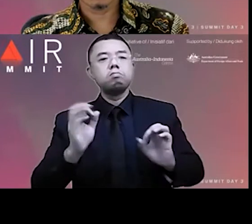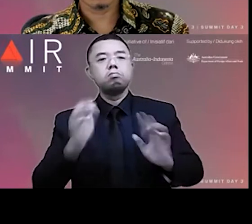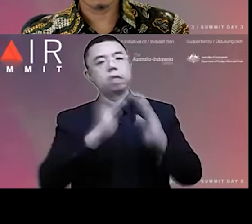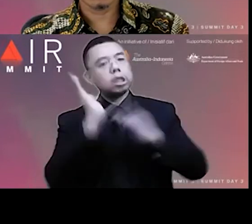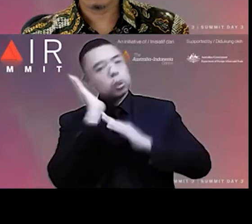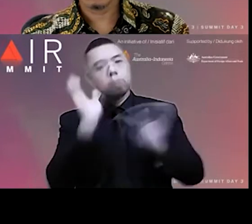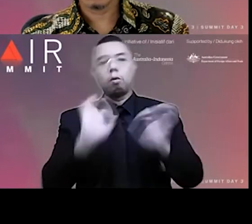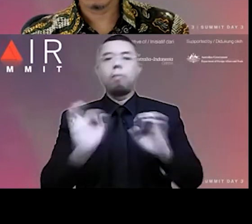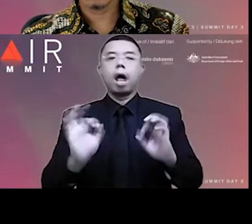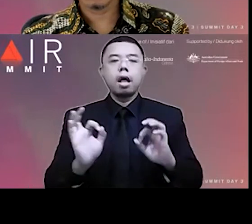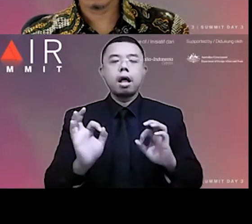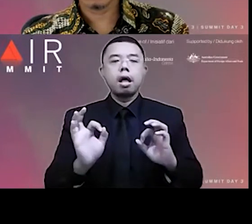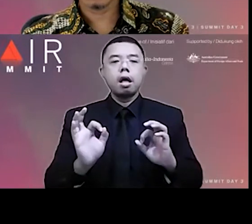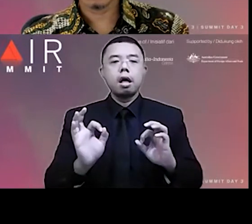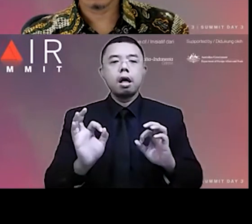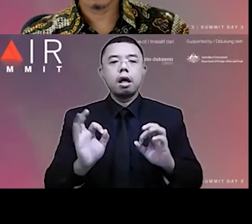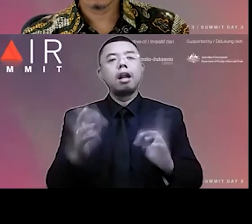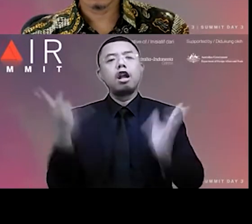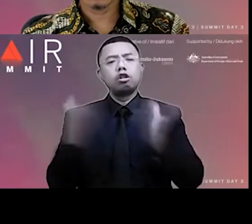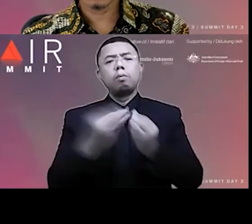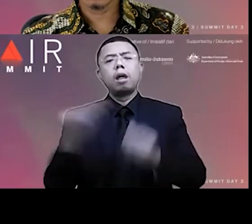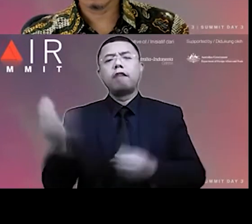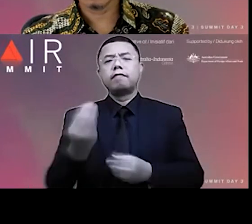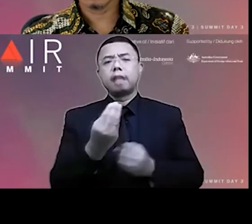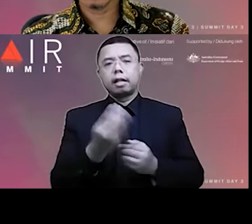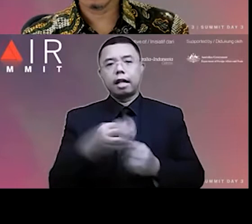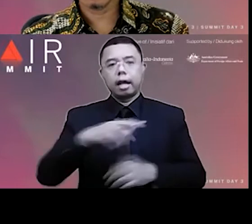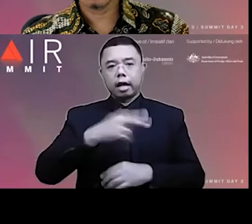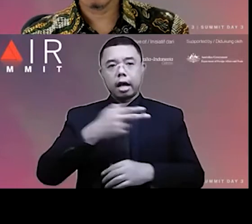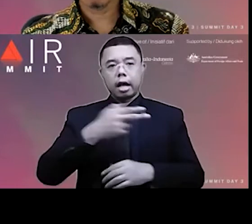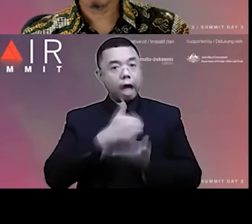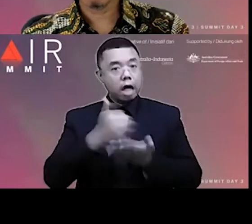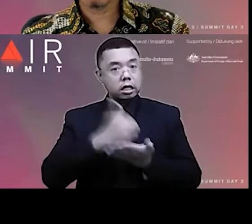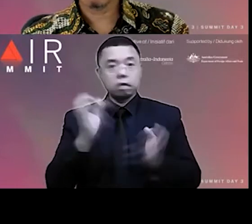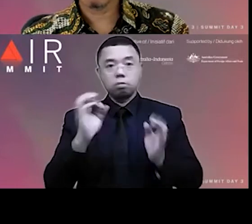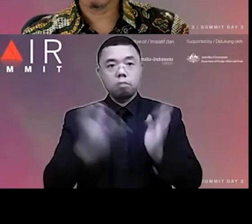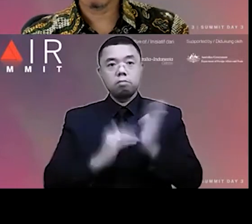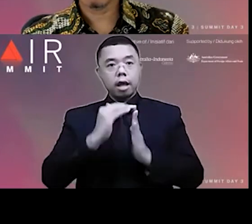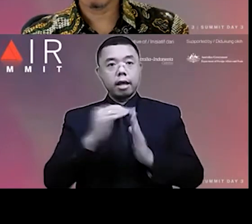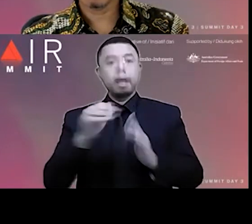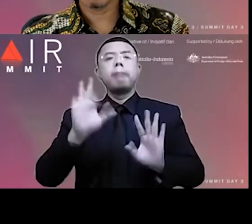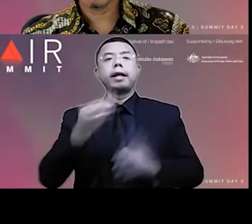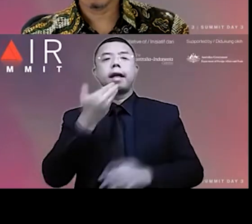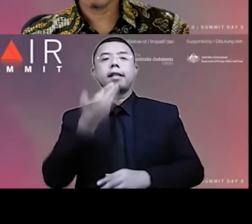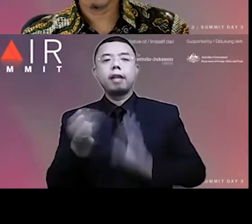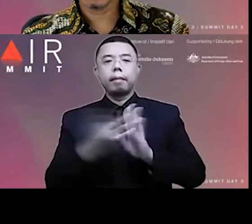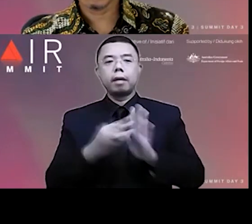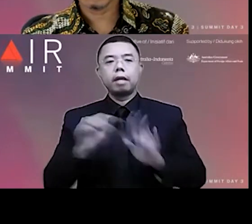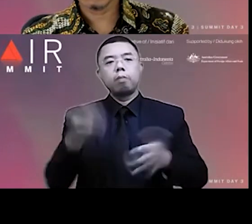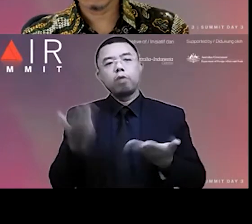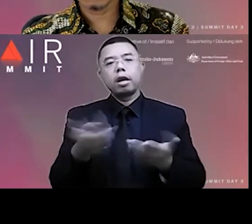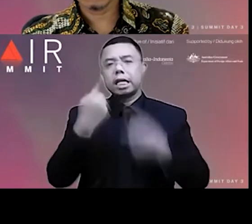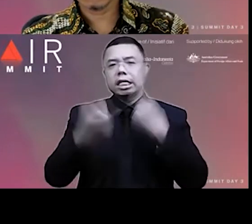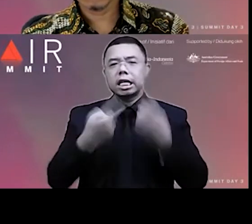tourism in terms of inquiry. So can you give us a sense of what is actually happening now in terms of trends